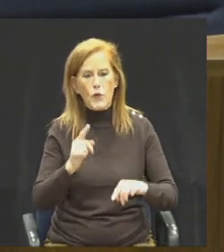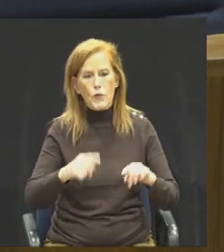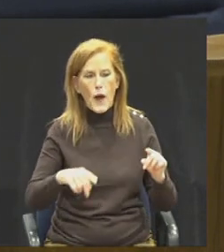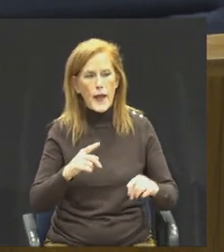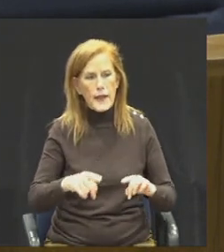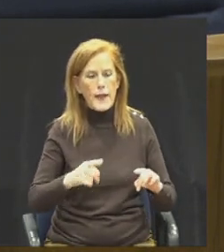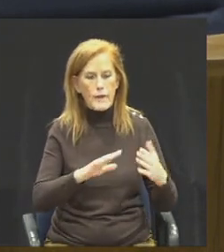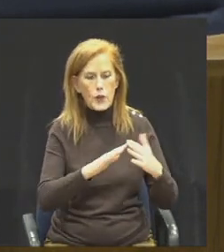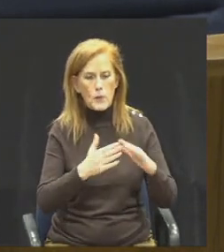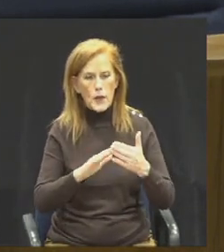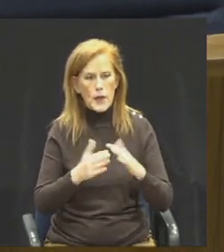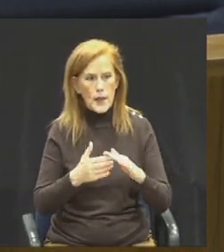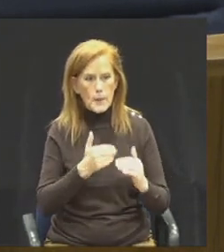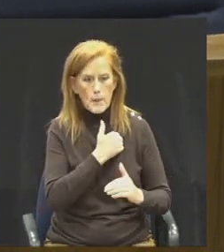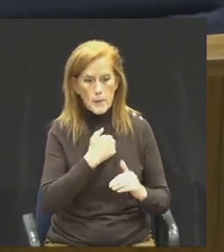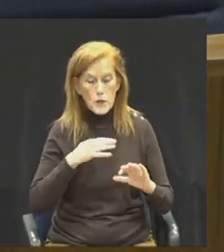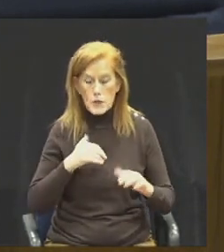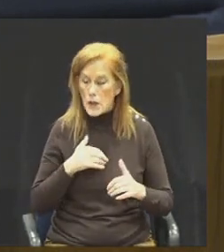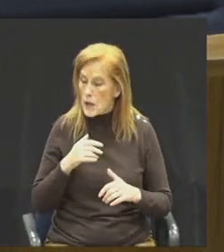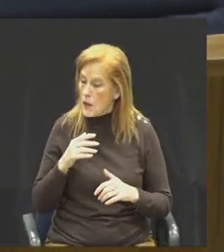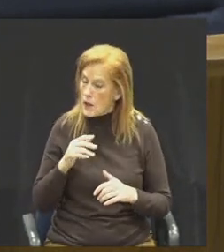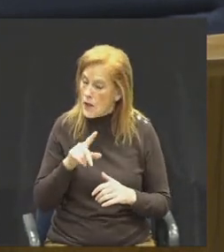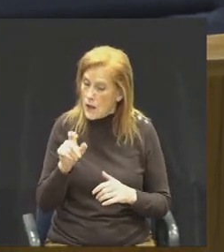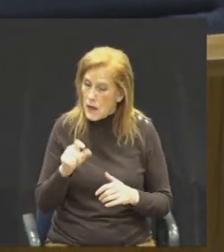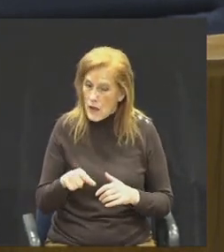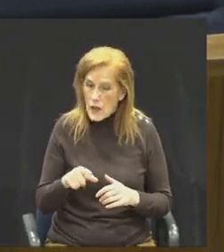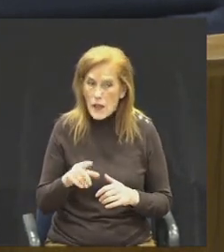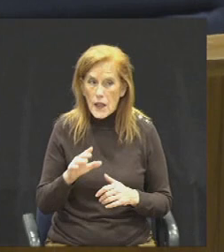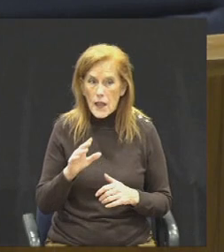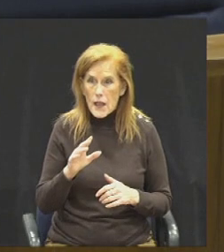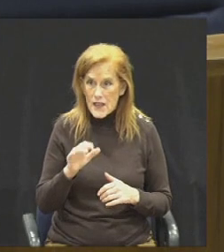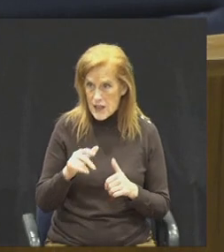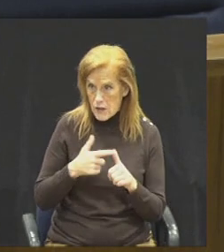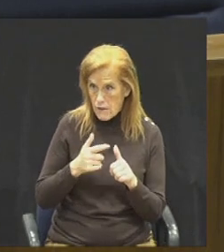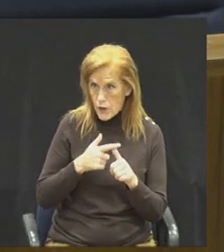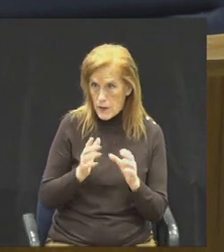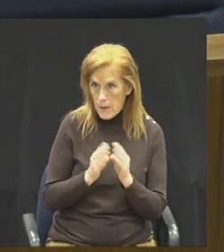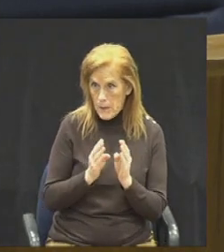Logistically, just thinking through. So the planning meeting